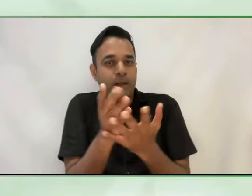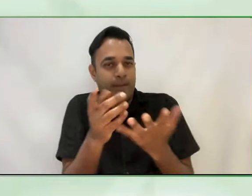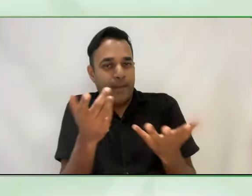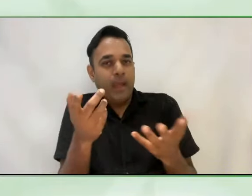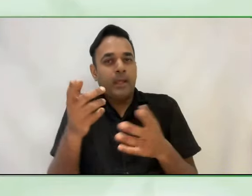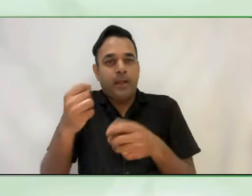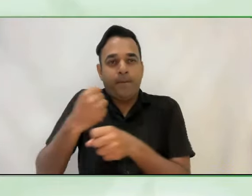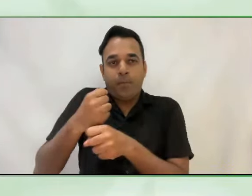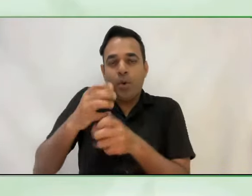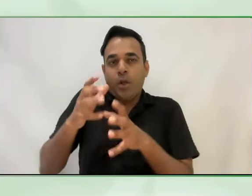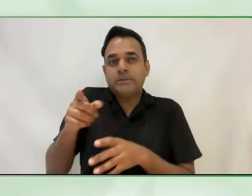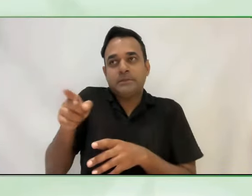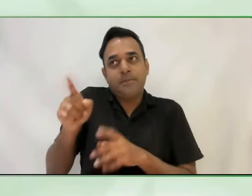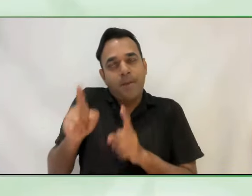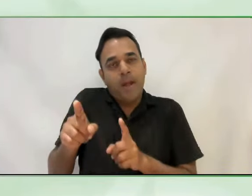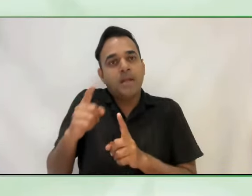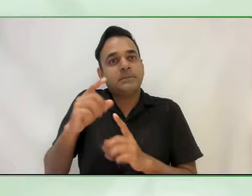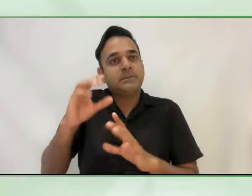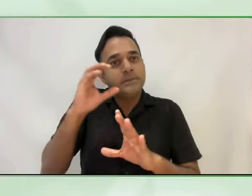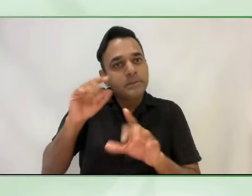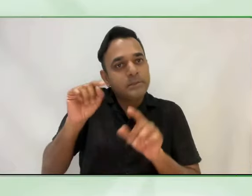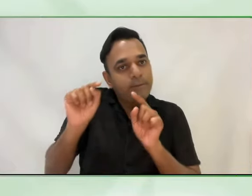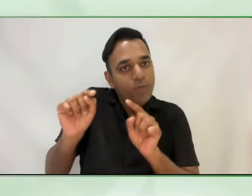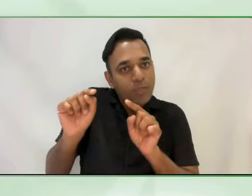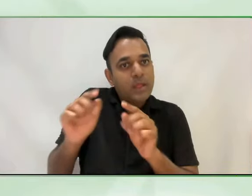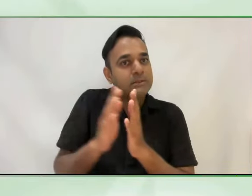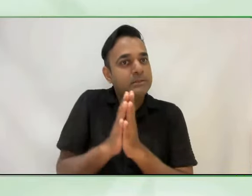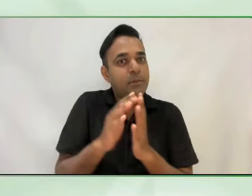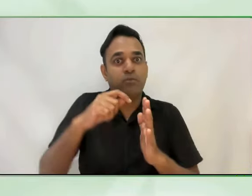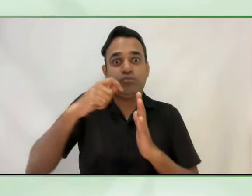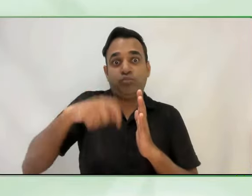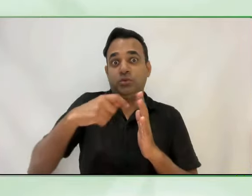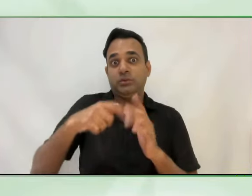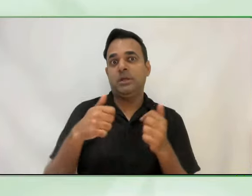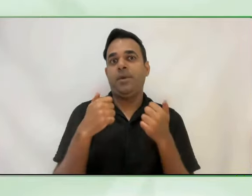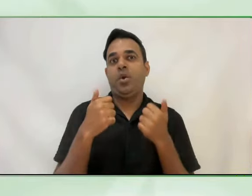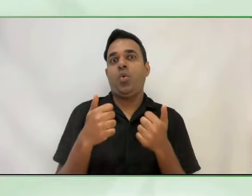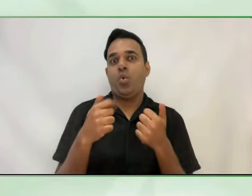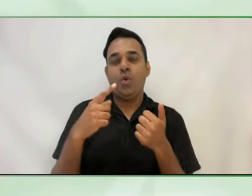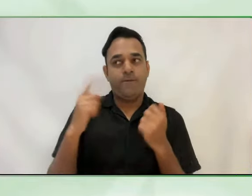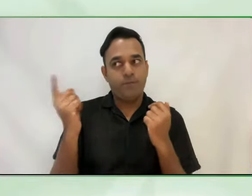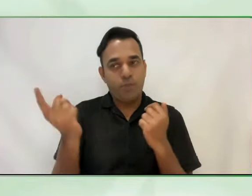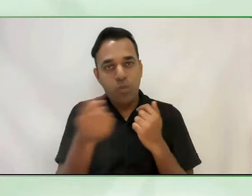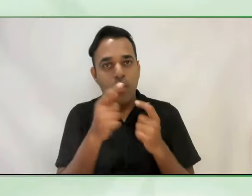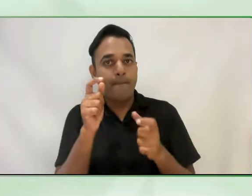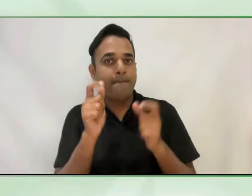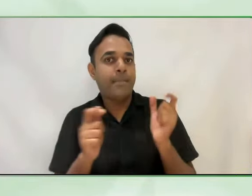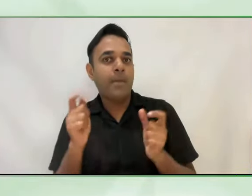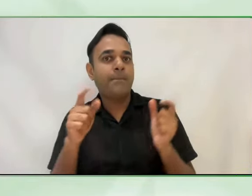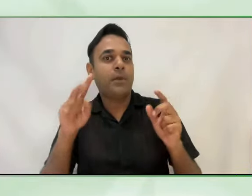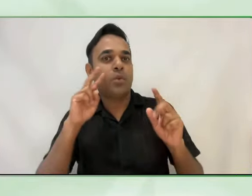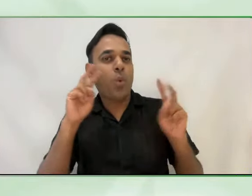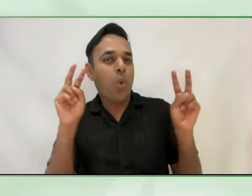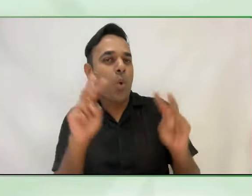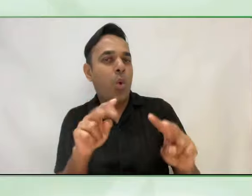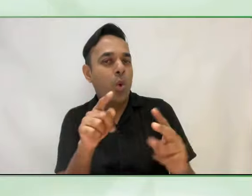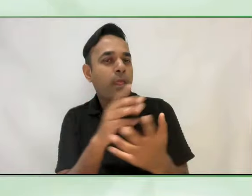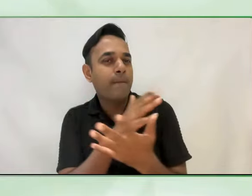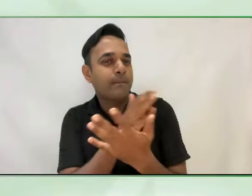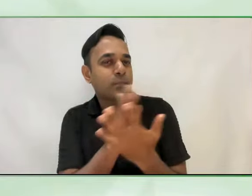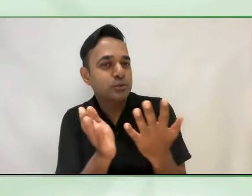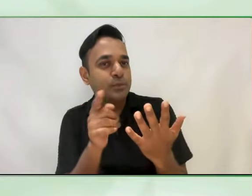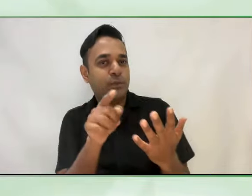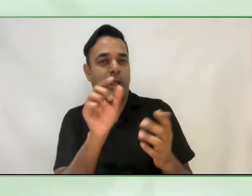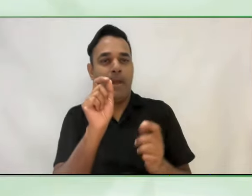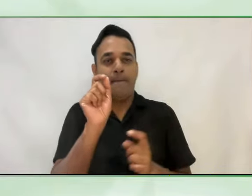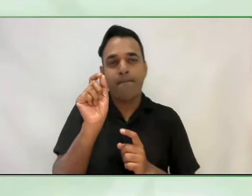low compared to the disabled population, but also the general population as well. So we see that in autism,